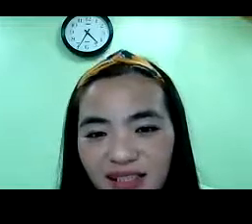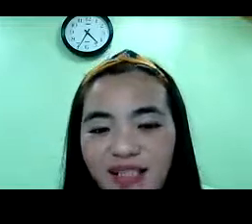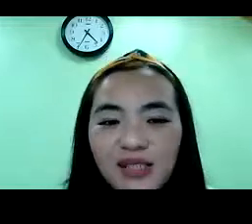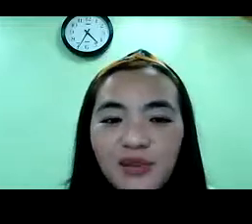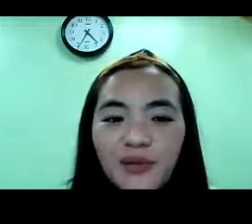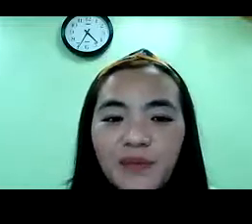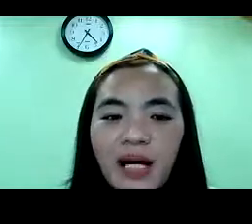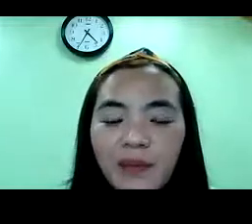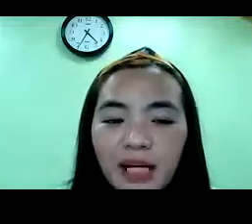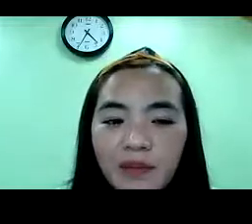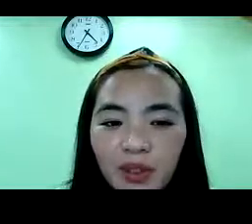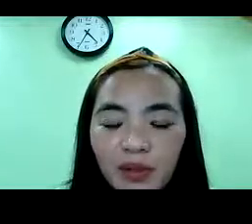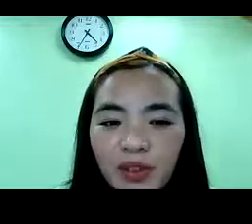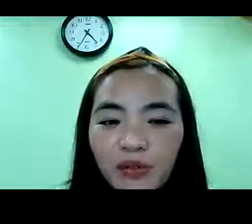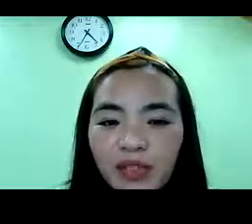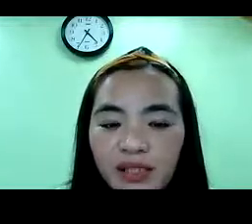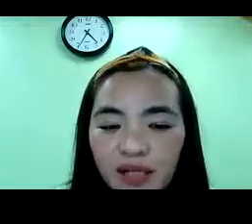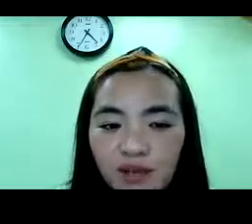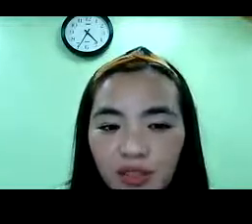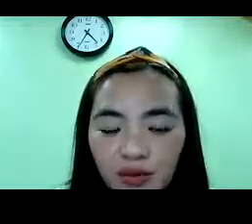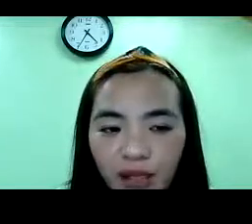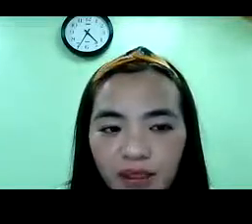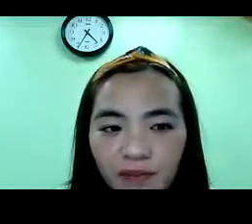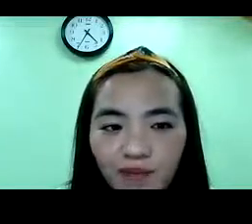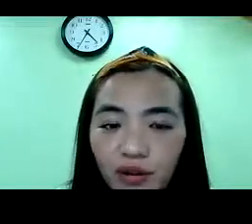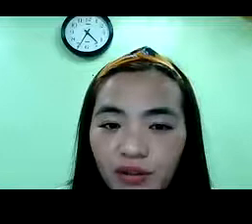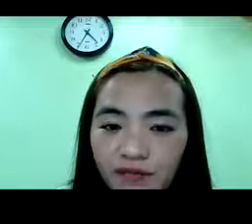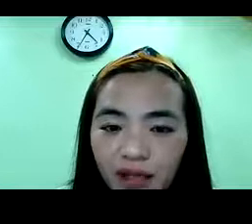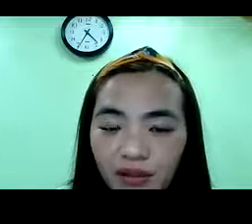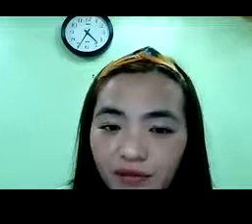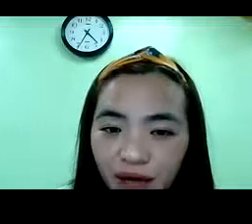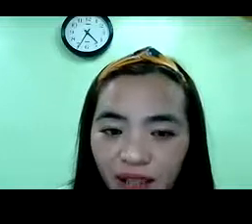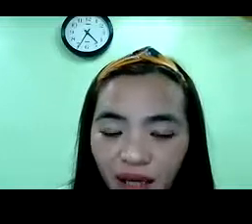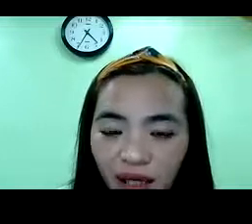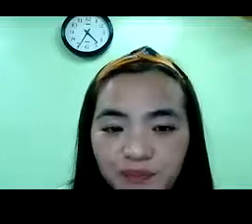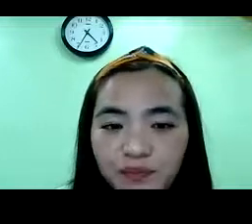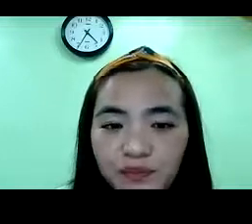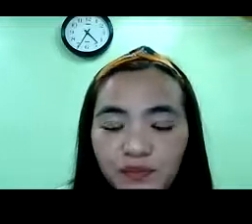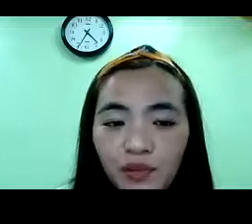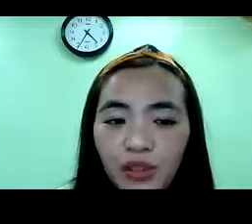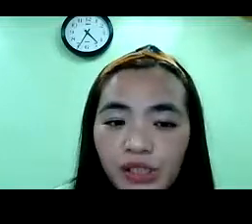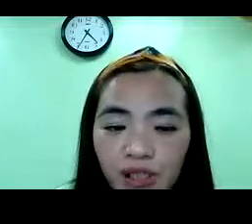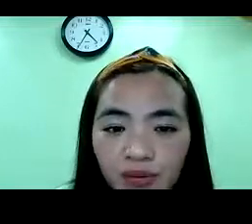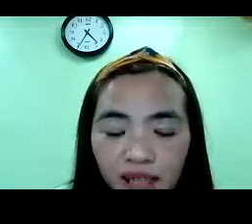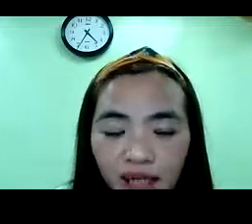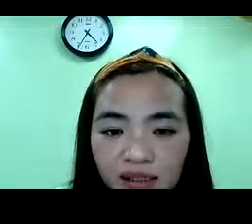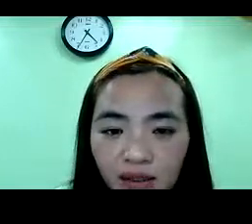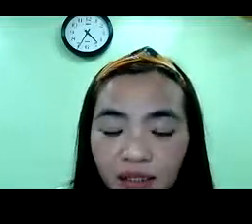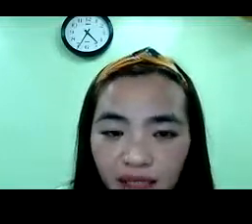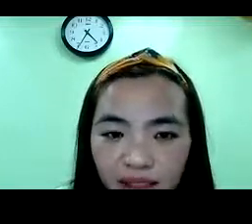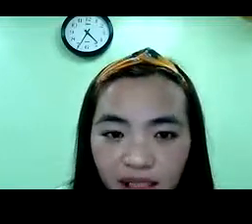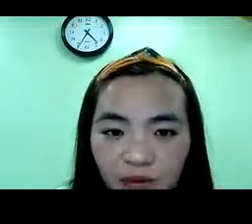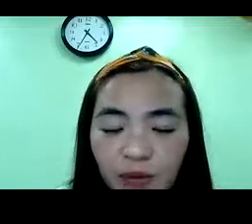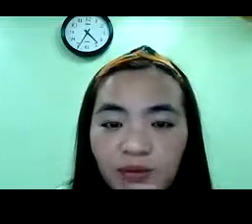Thursdays. So kapag halimbawa po, we receive your request on the Friday or during weekends